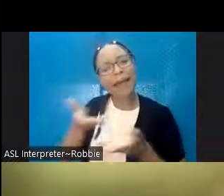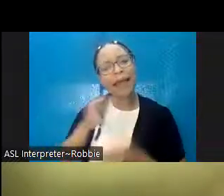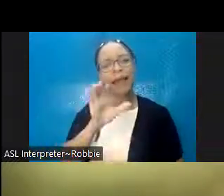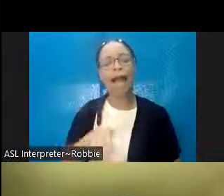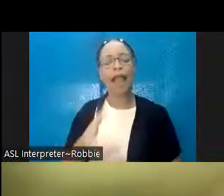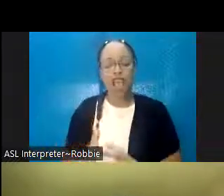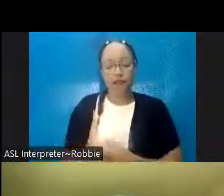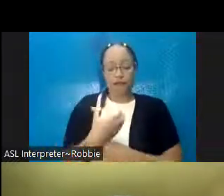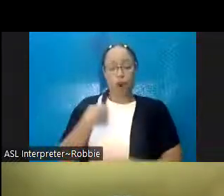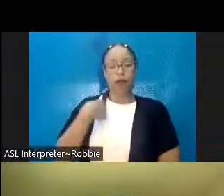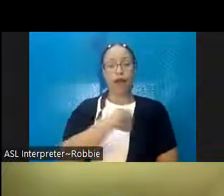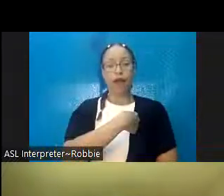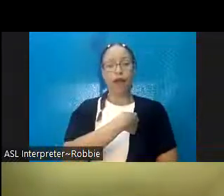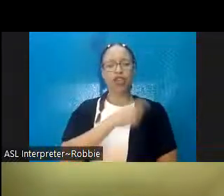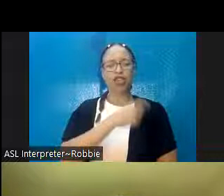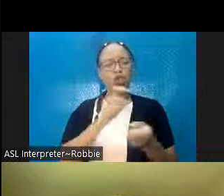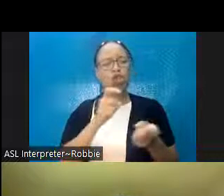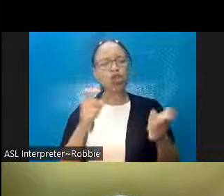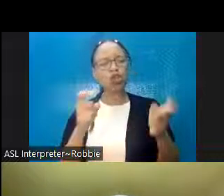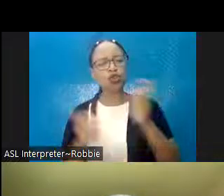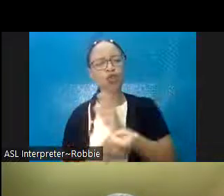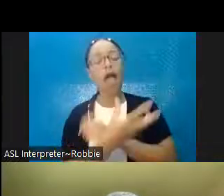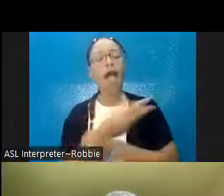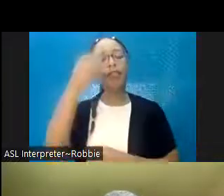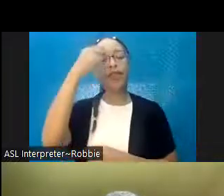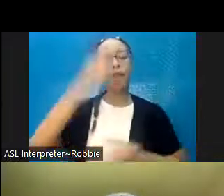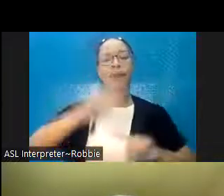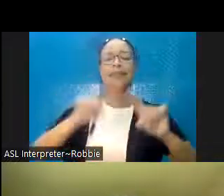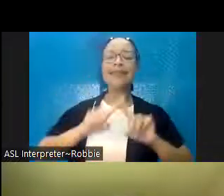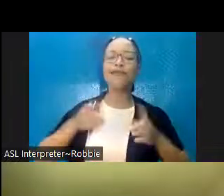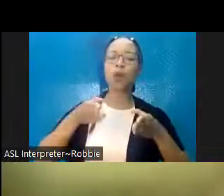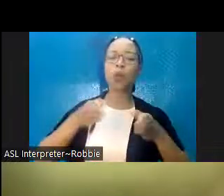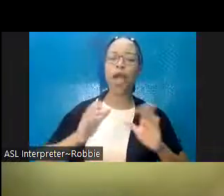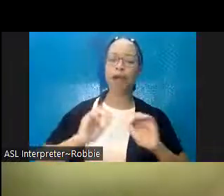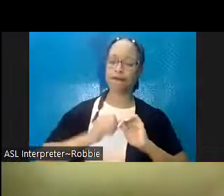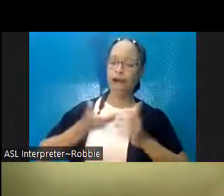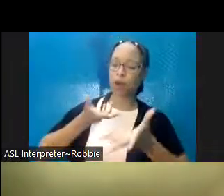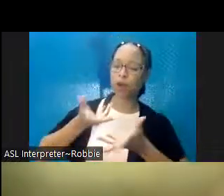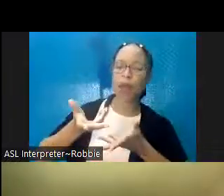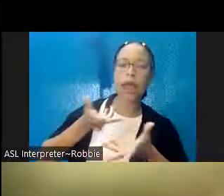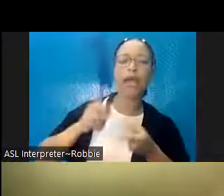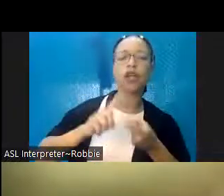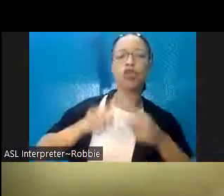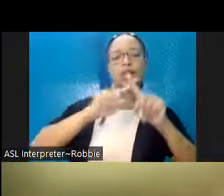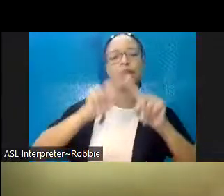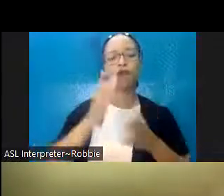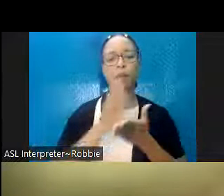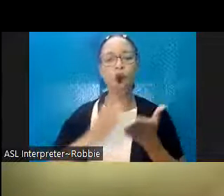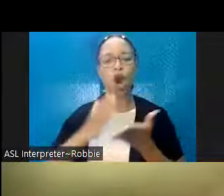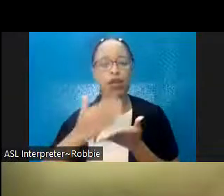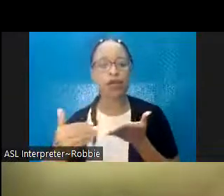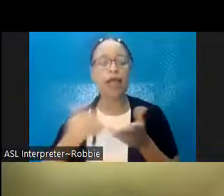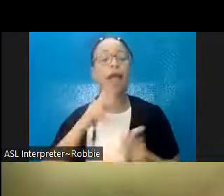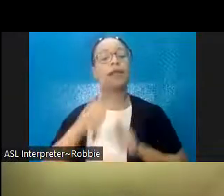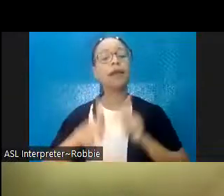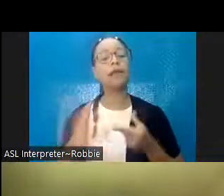forces us to reconfigure and think about the different ways we relate to the different components or the different people